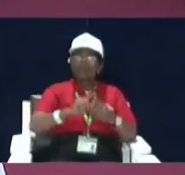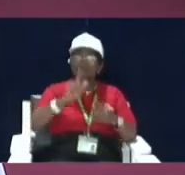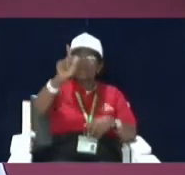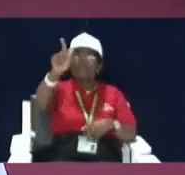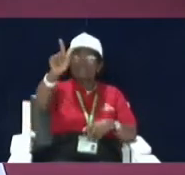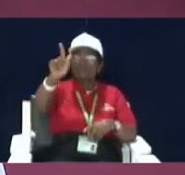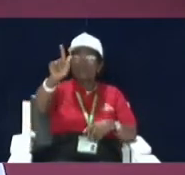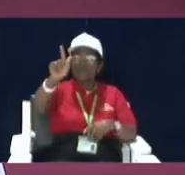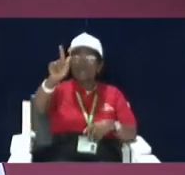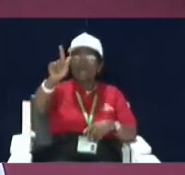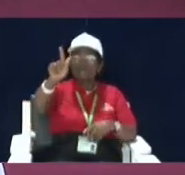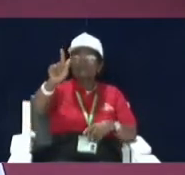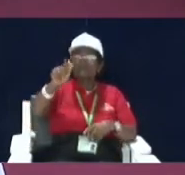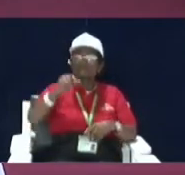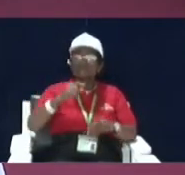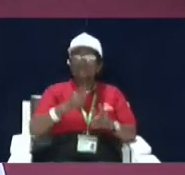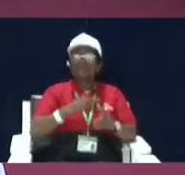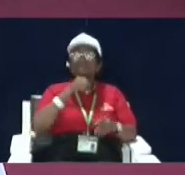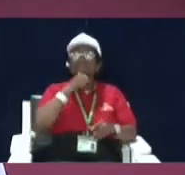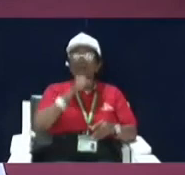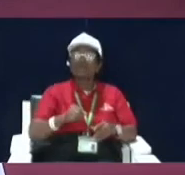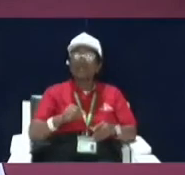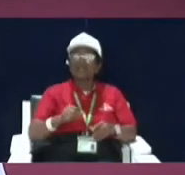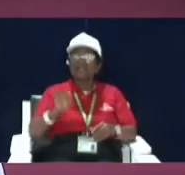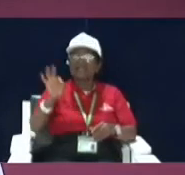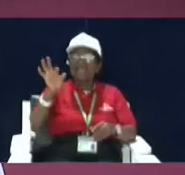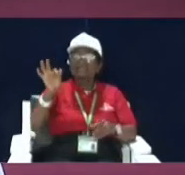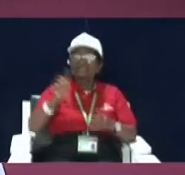21. 1 Samuel 3, 19 to